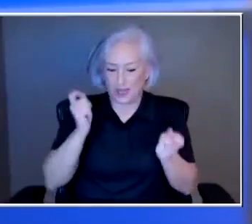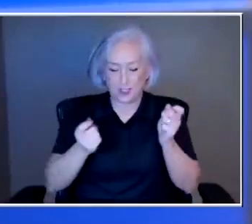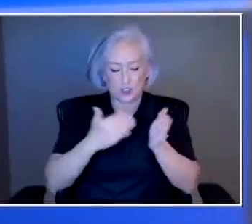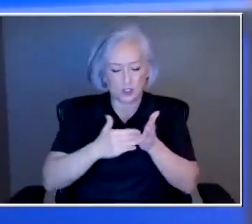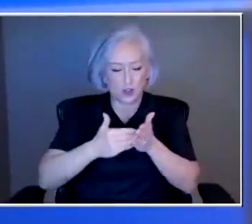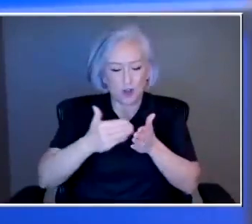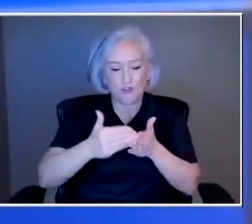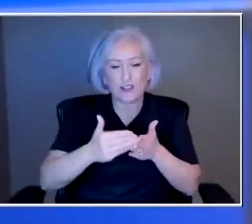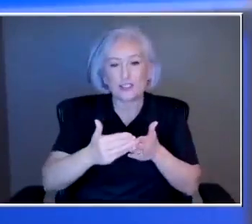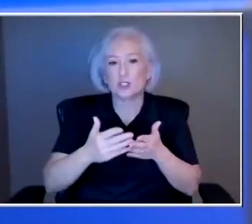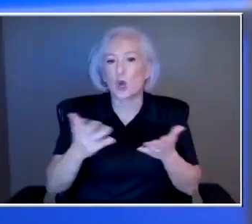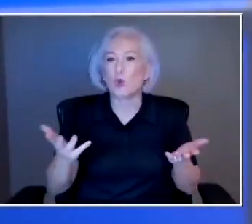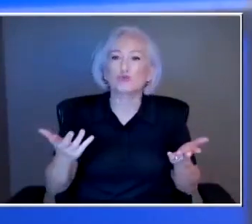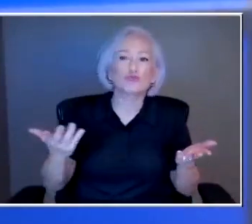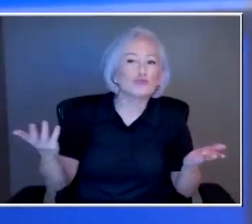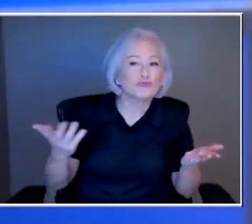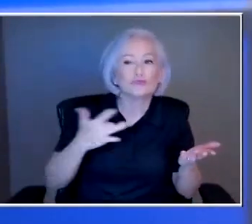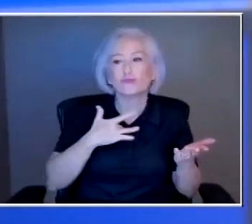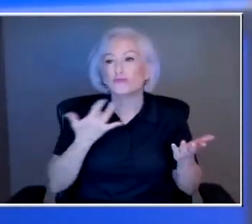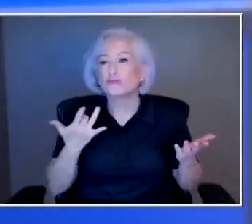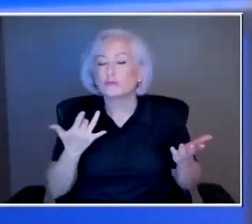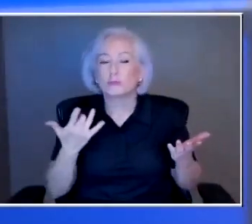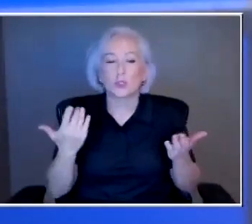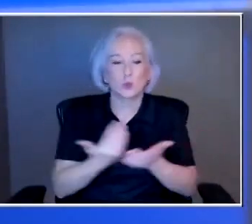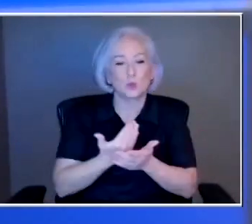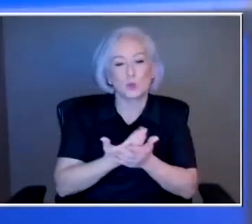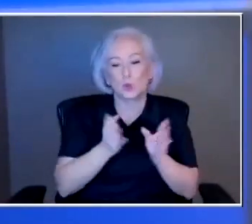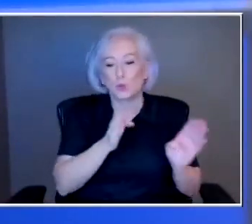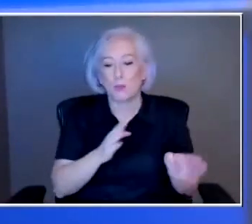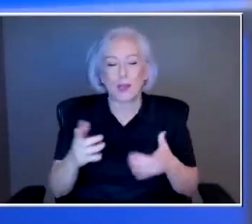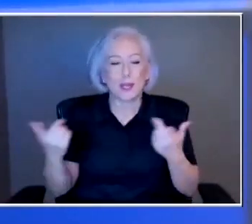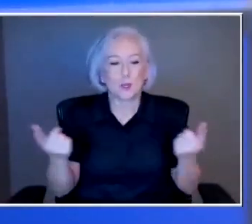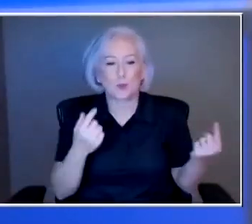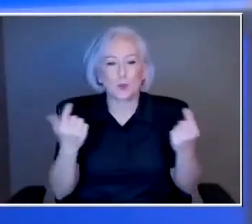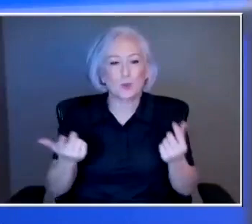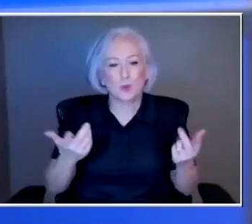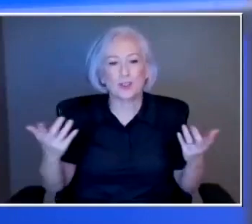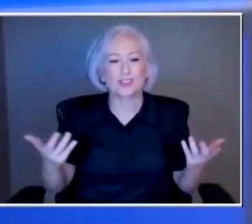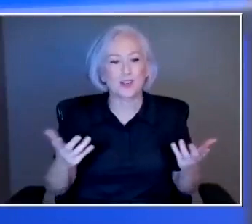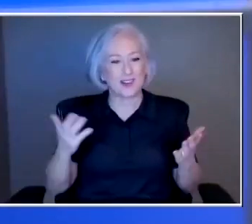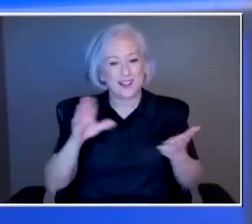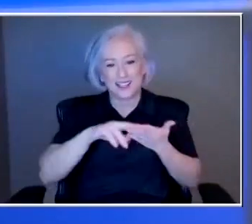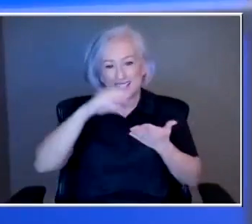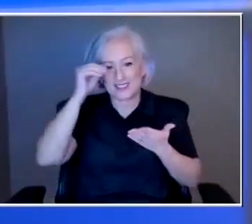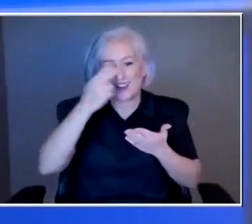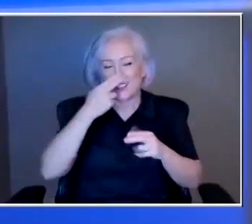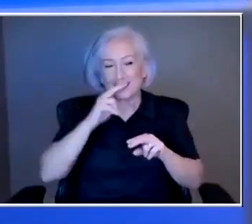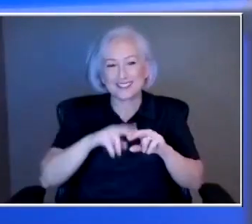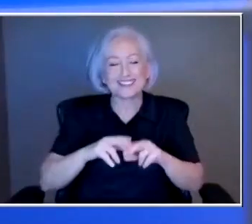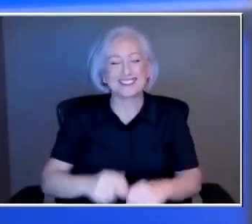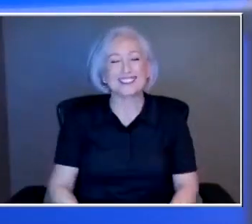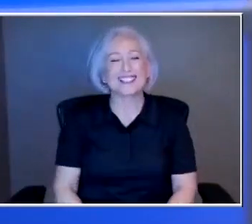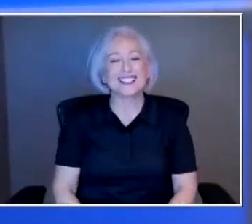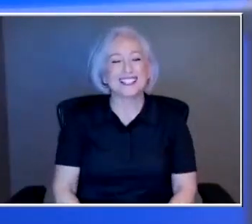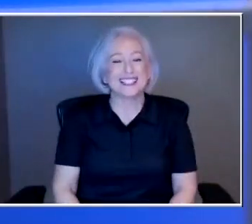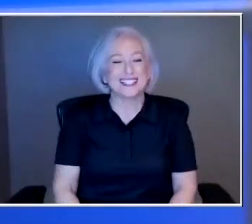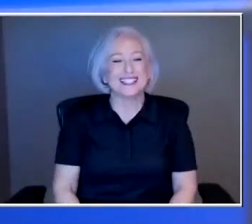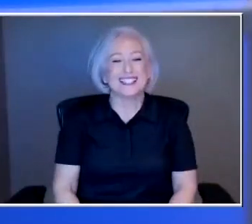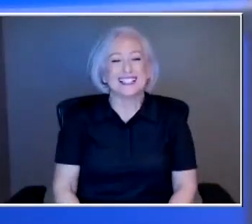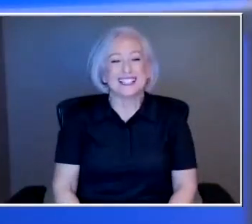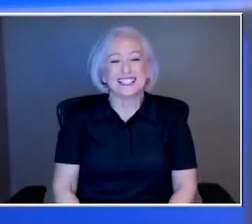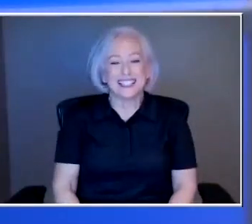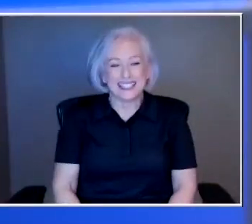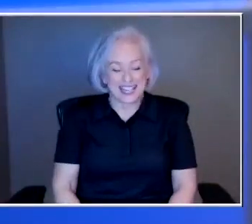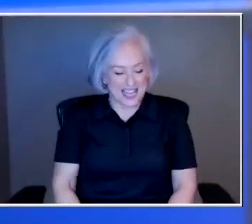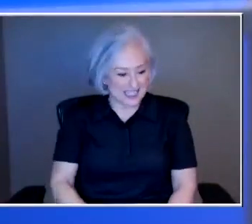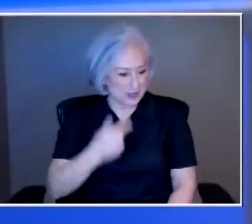hey, okay, what's the new plan, this and that, and it's just fun to learn and learn what my kids are gonna have to deal